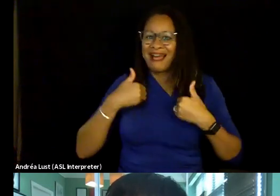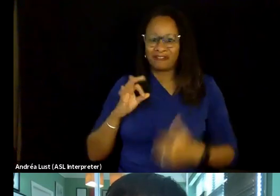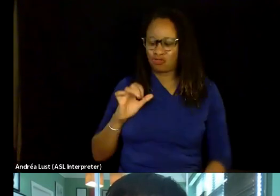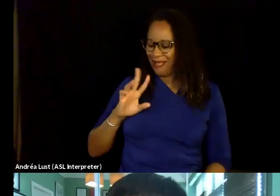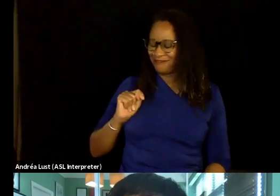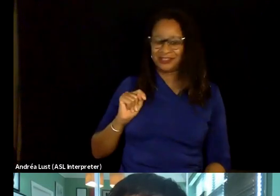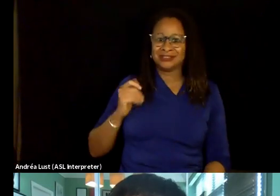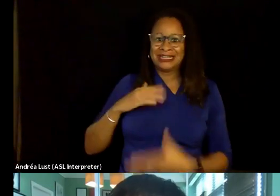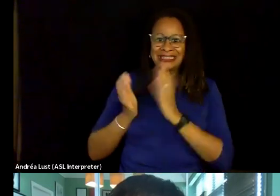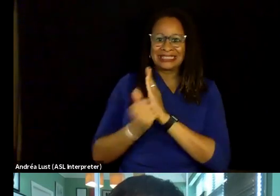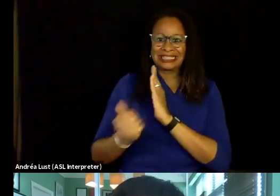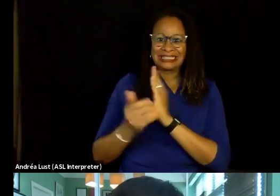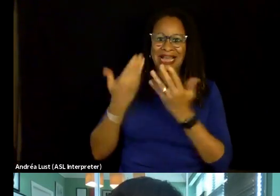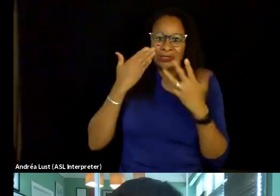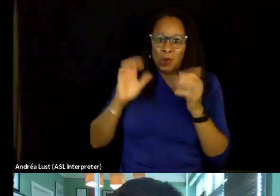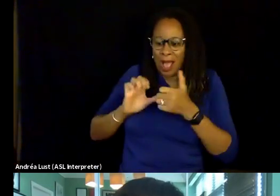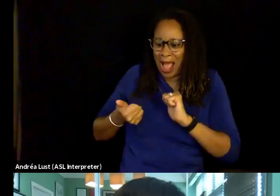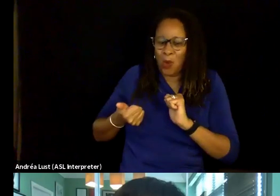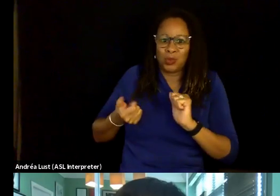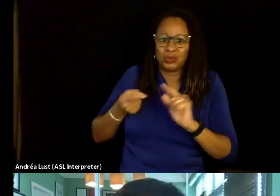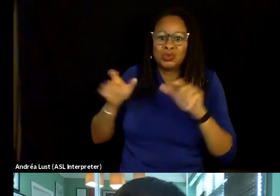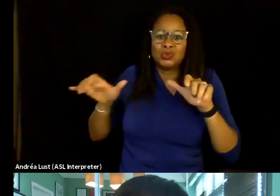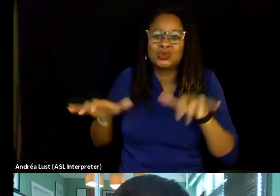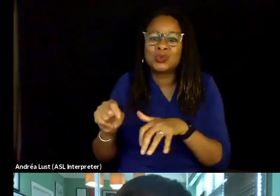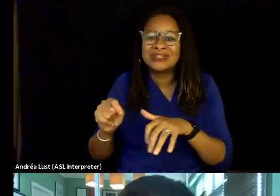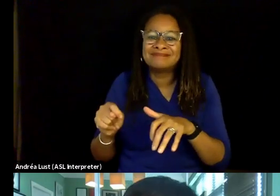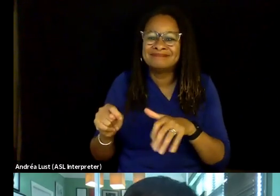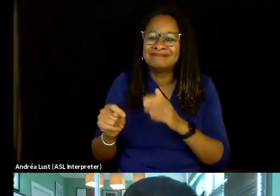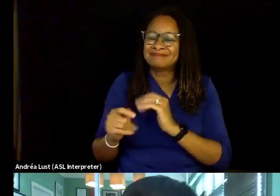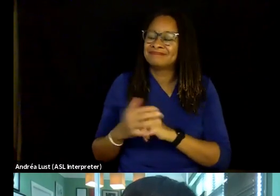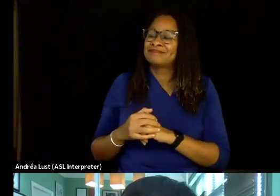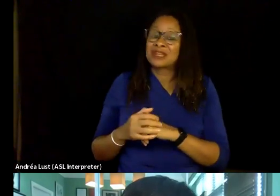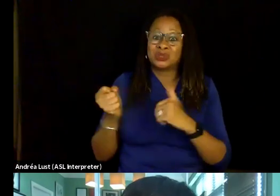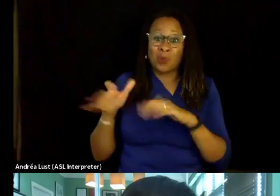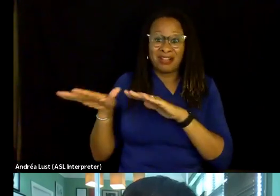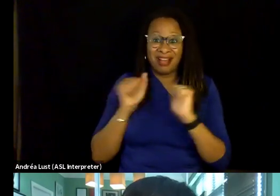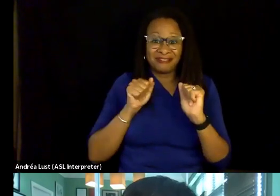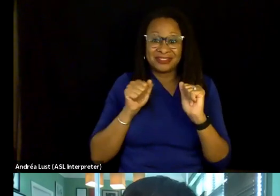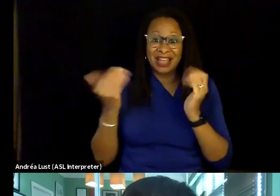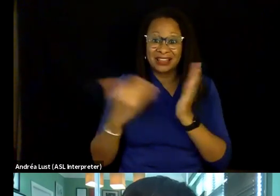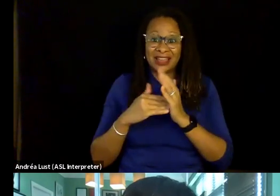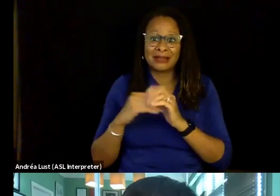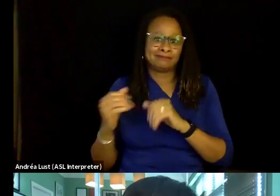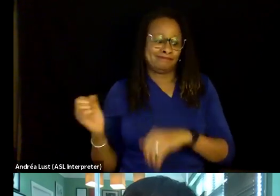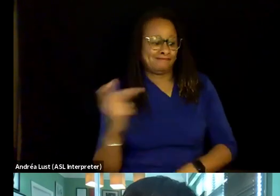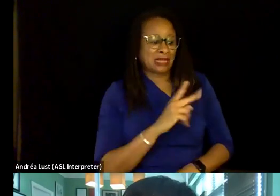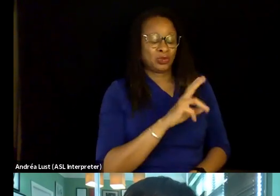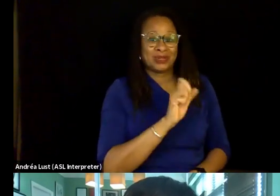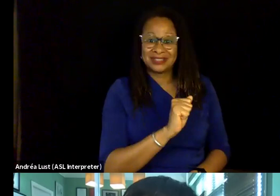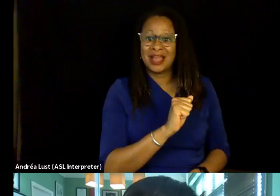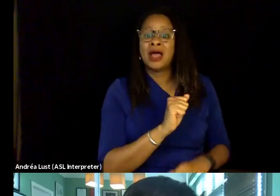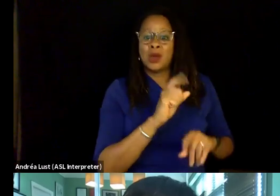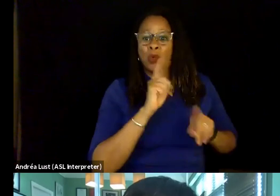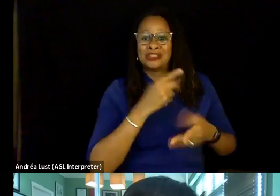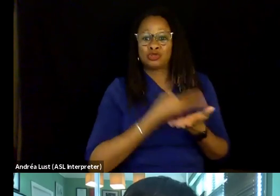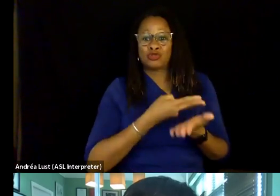how to, I didn't quite know how to do it, right? So I left again. I did grad school for documentary filmmaking,